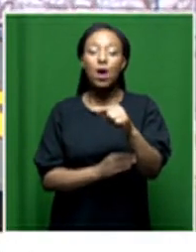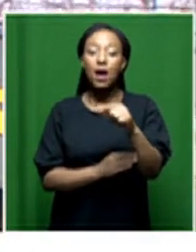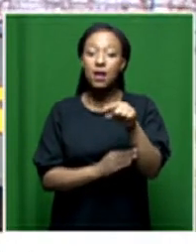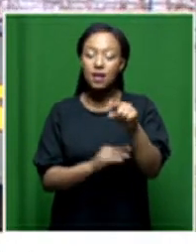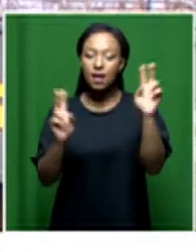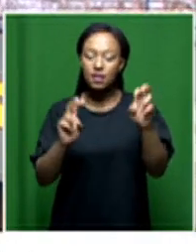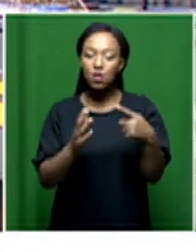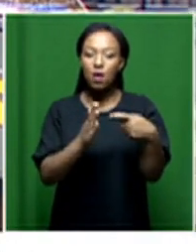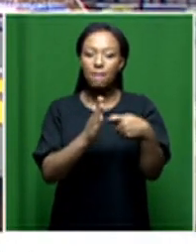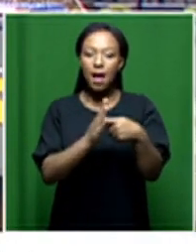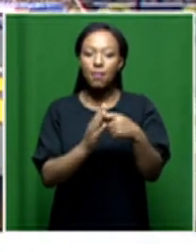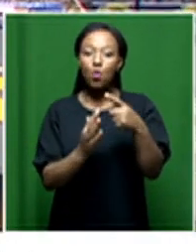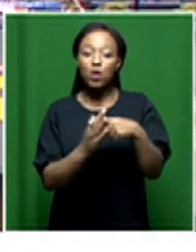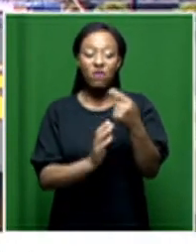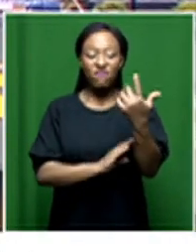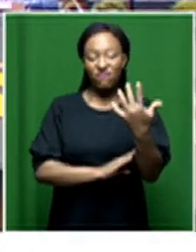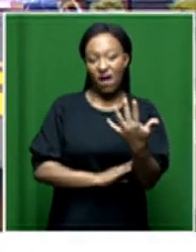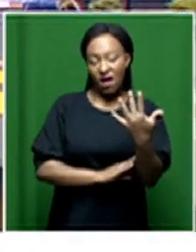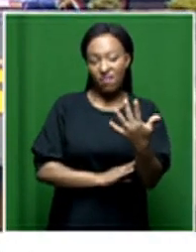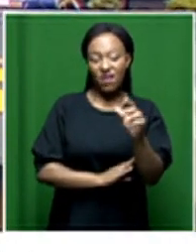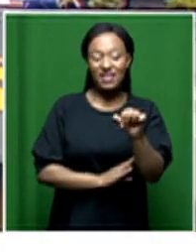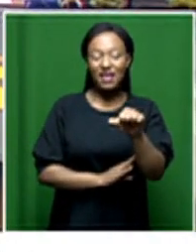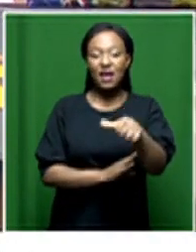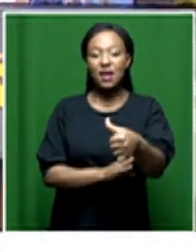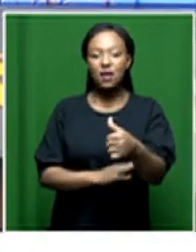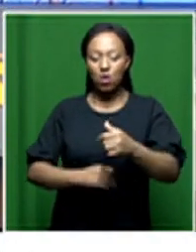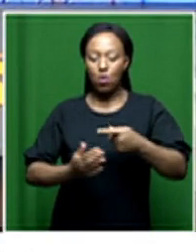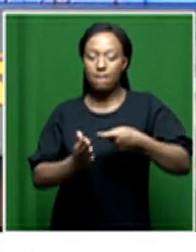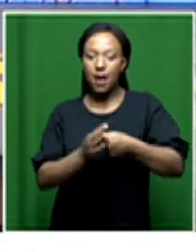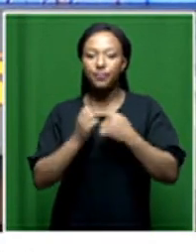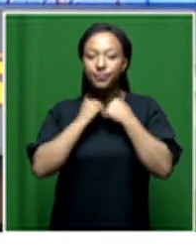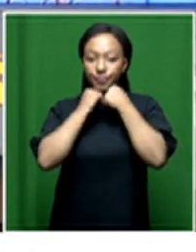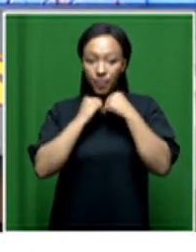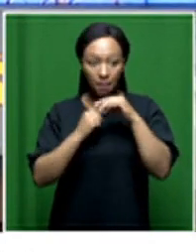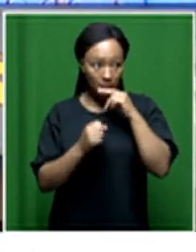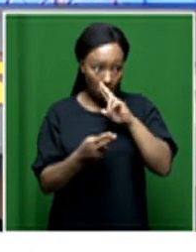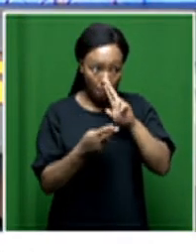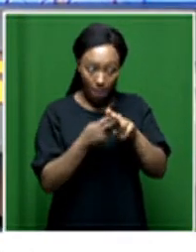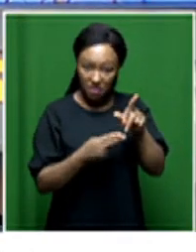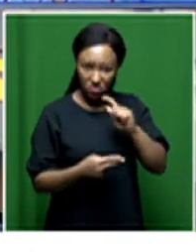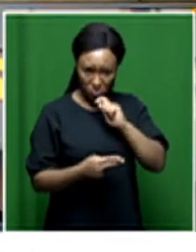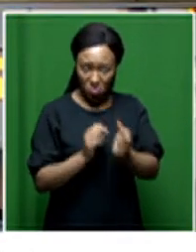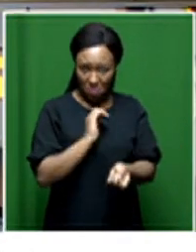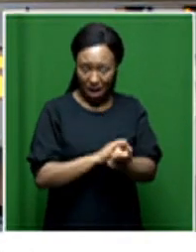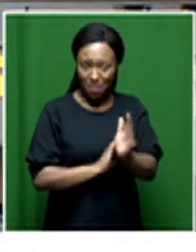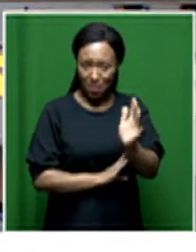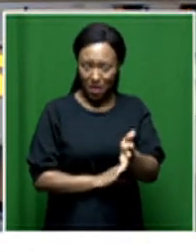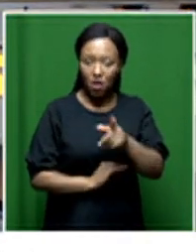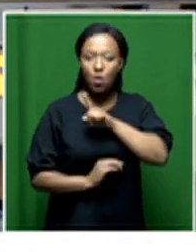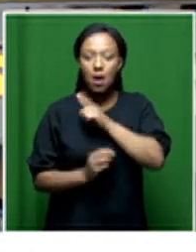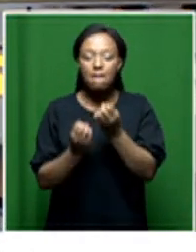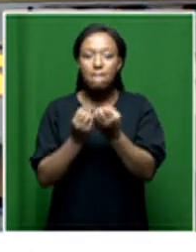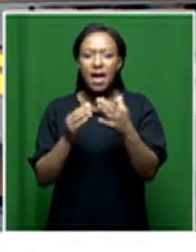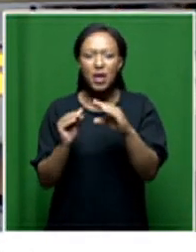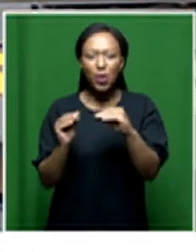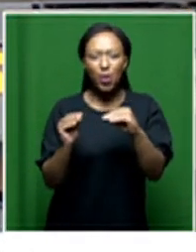bid window 5 in the next few weeks, and then another round in August. Is this promising? Because this has been, I mean, there's been a lot of